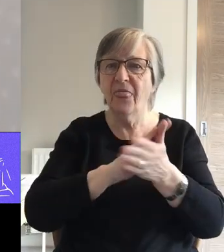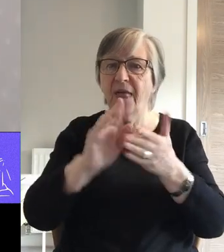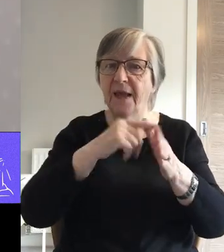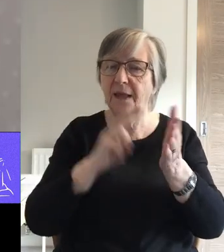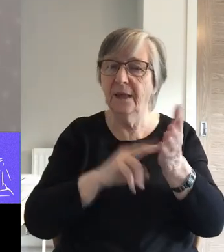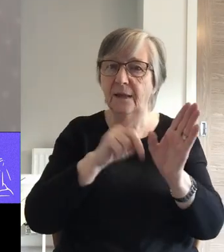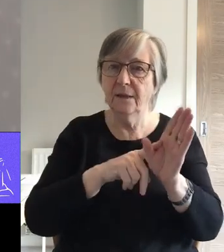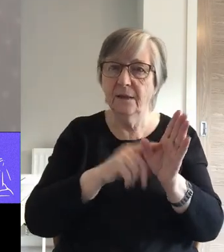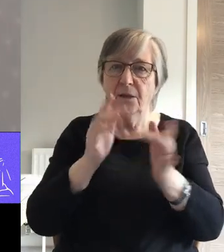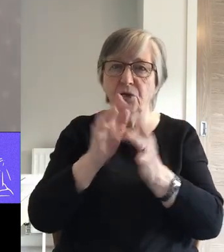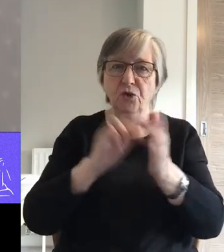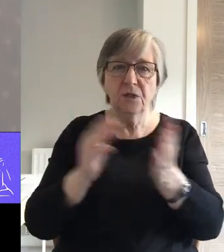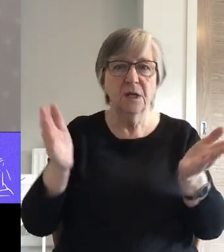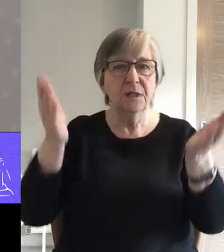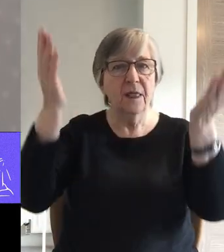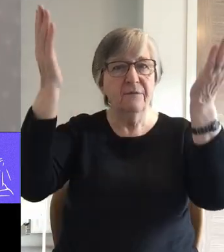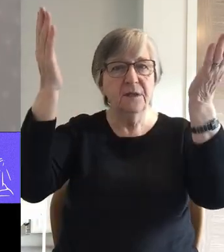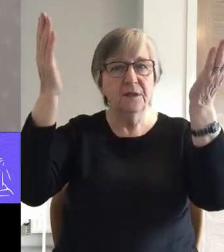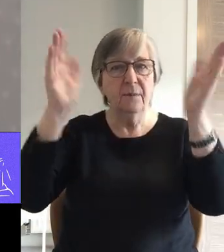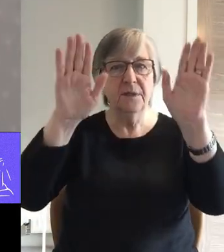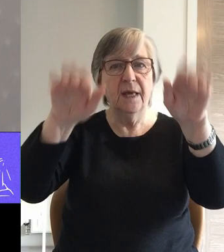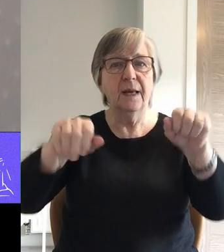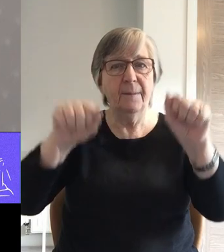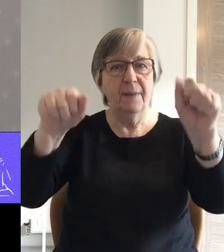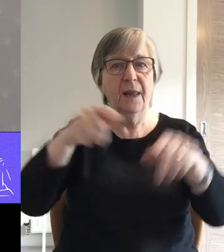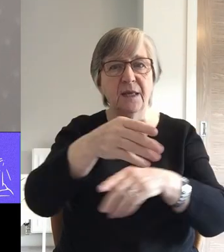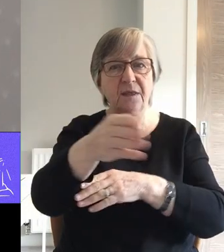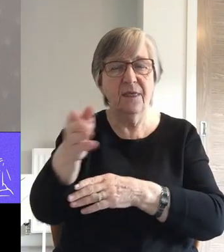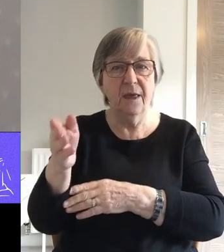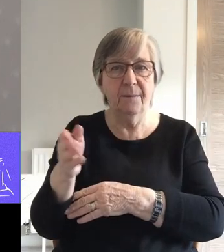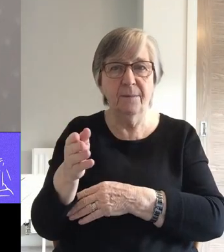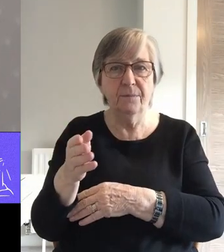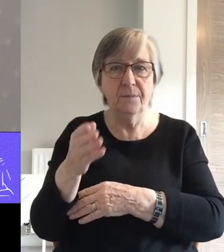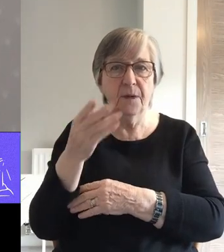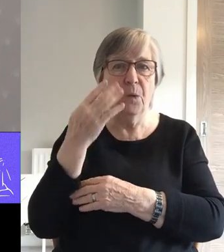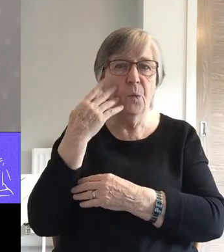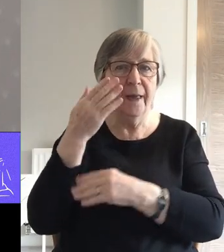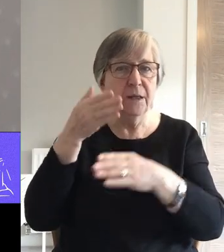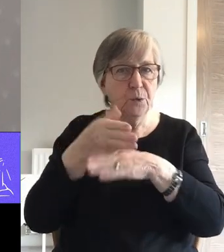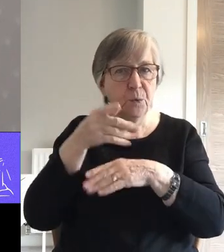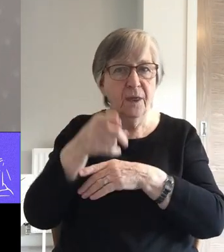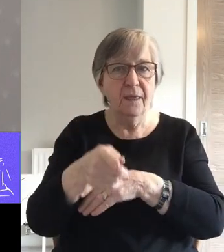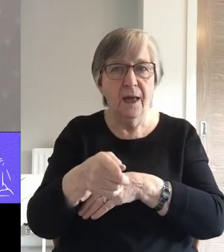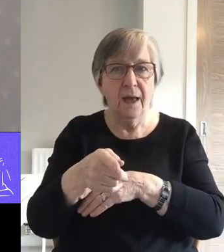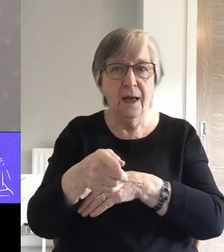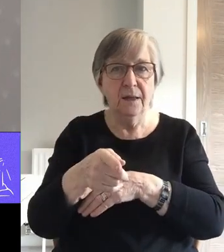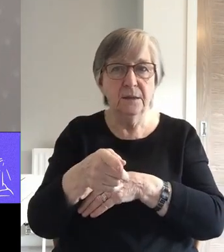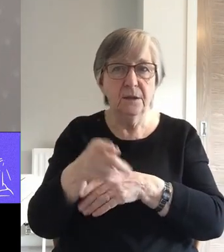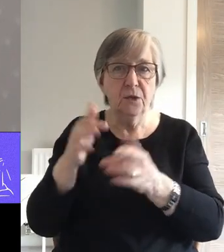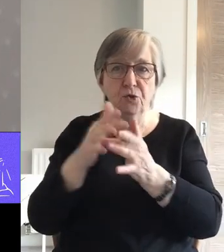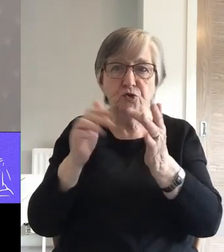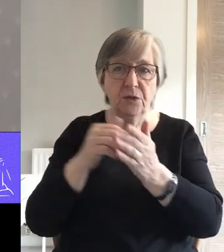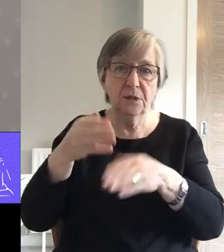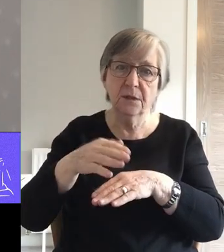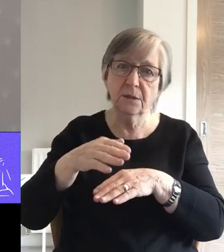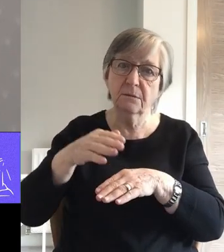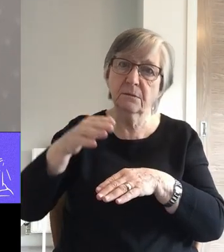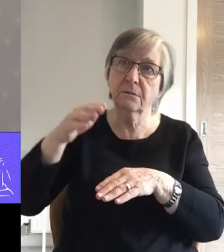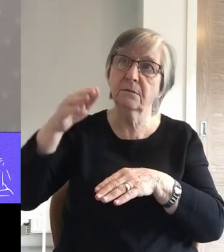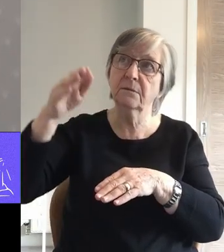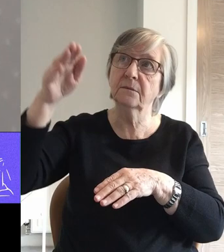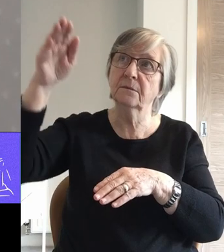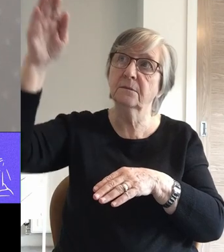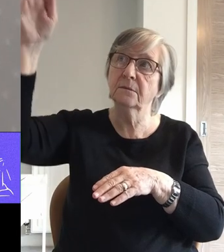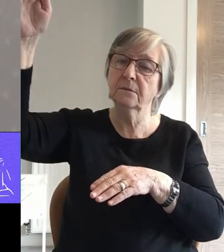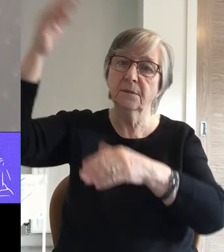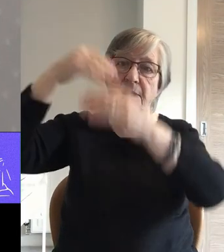he lifted up his hands and blessed them. While he was blessing them, he left them and was taken